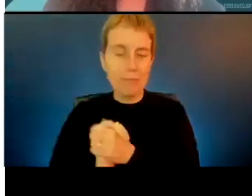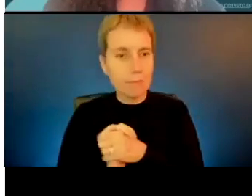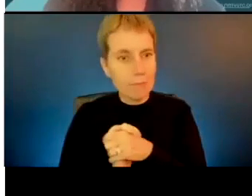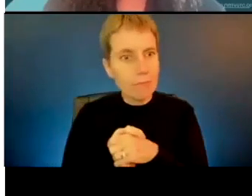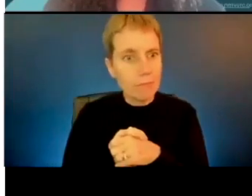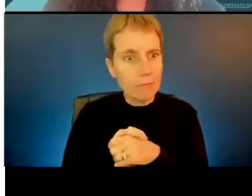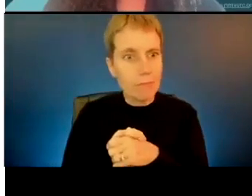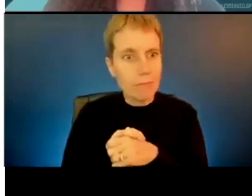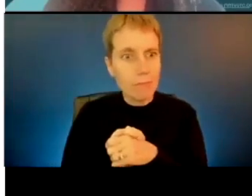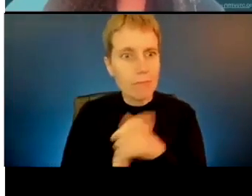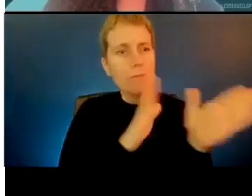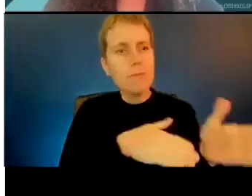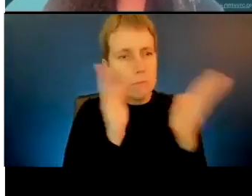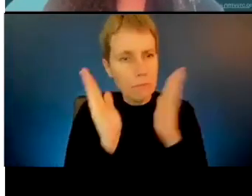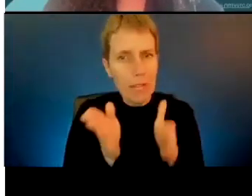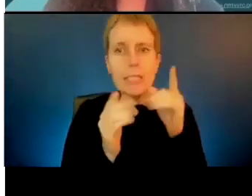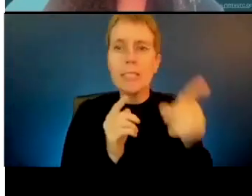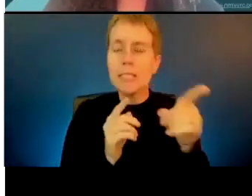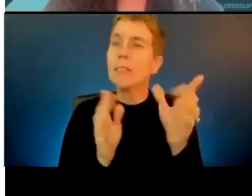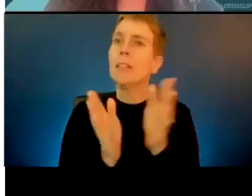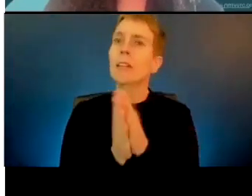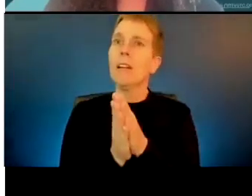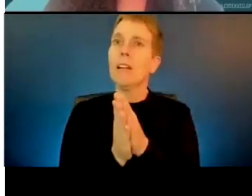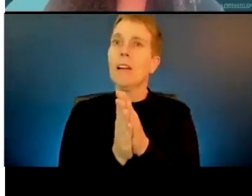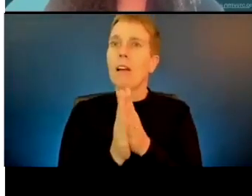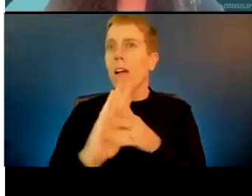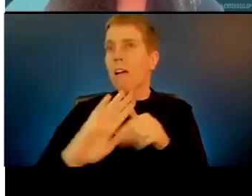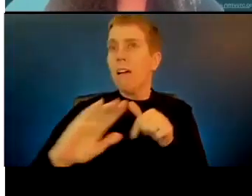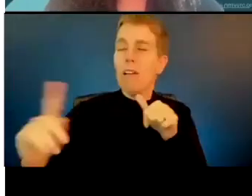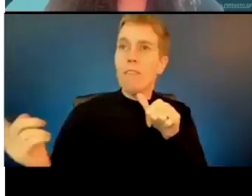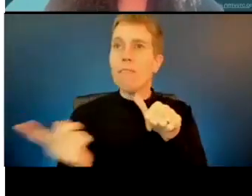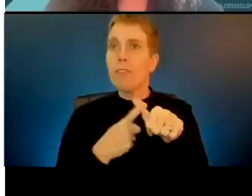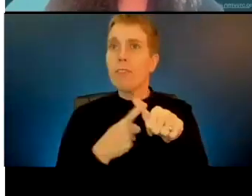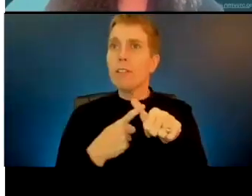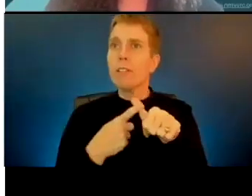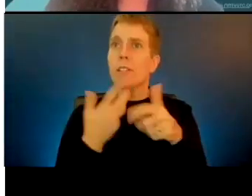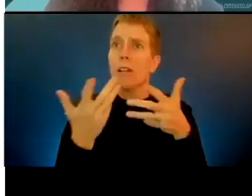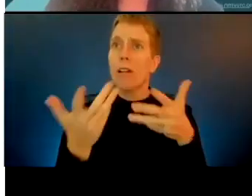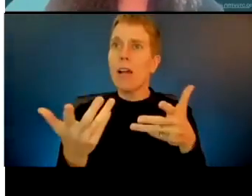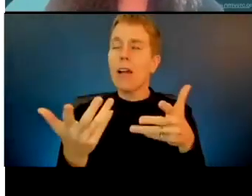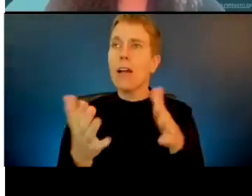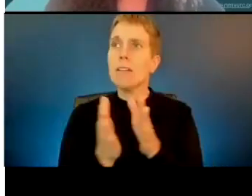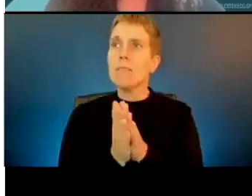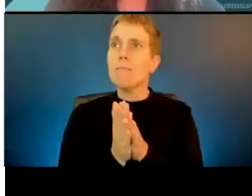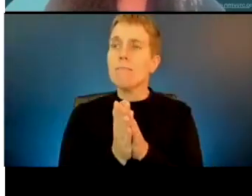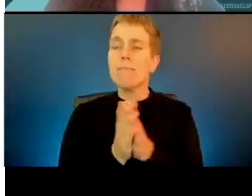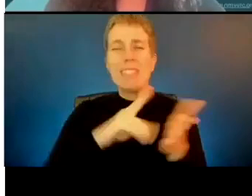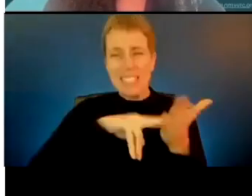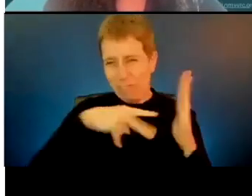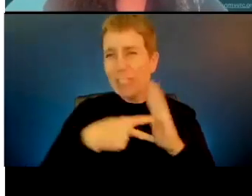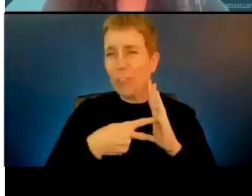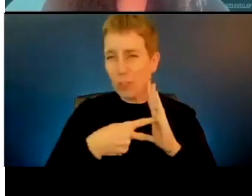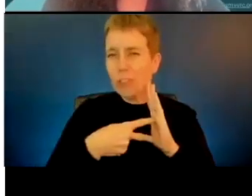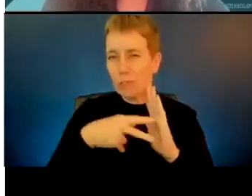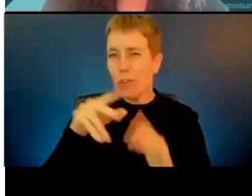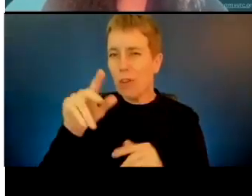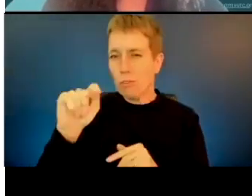So I first want to just start off and talk a little bit about the definition of trauma.